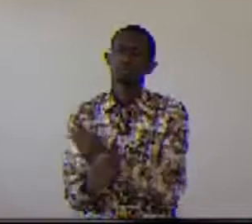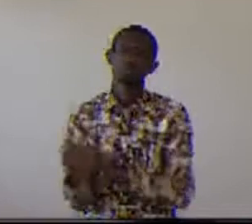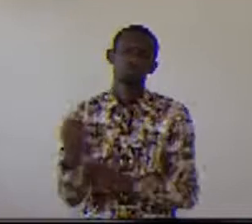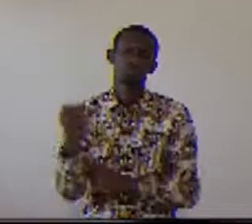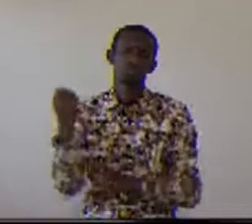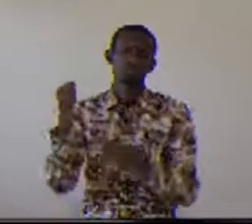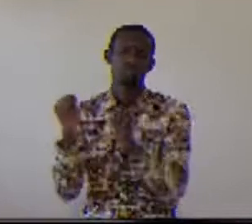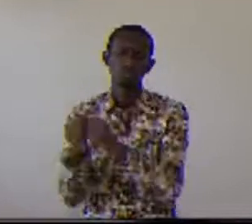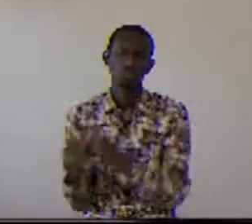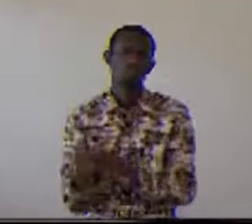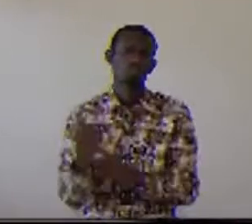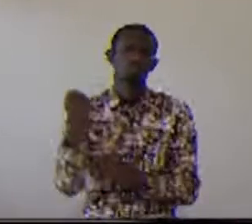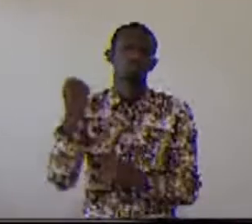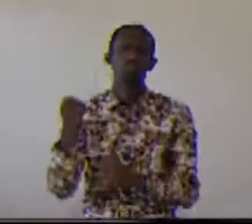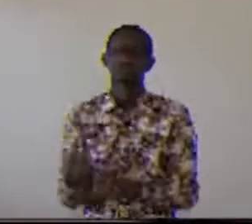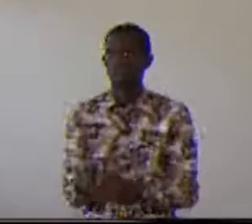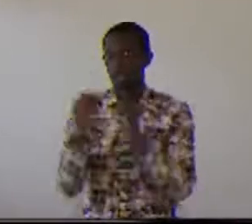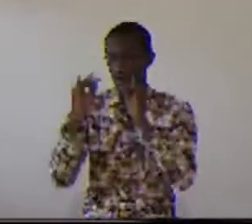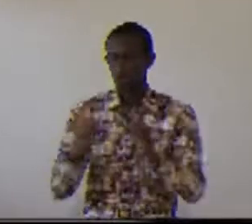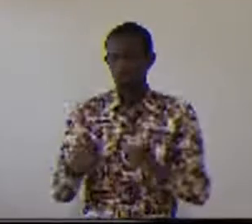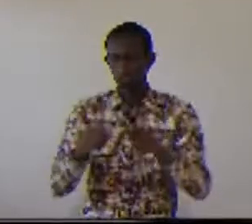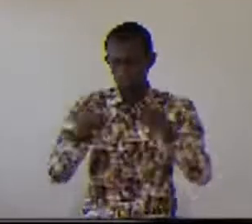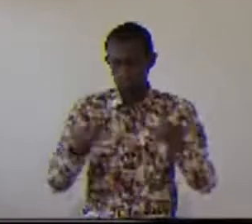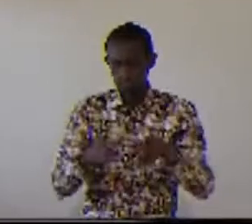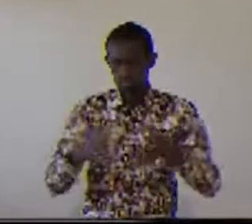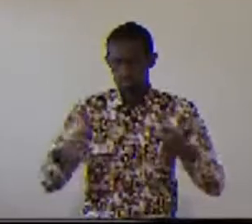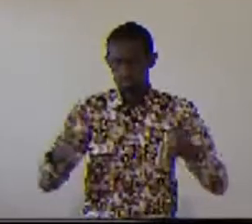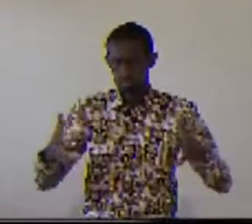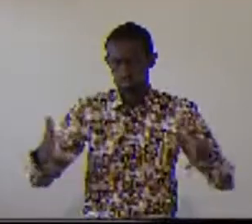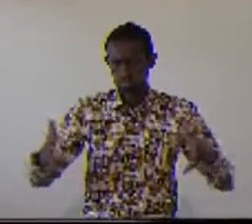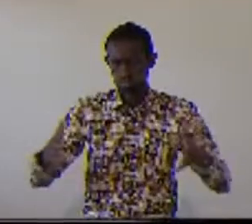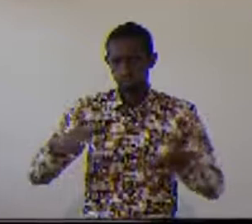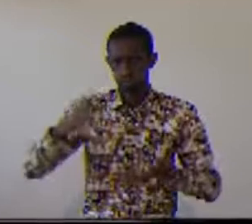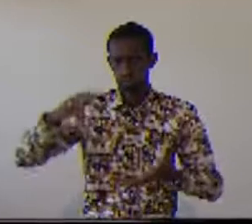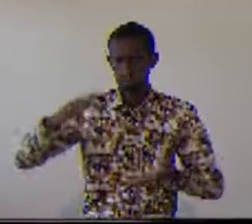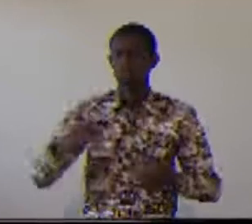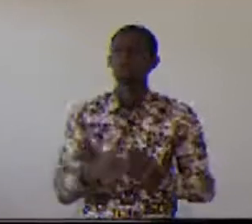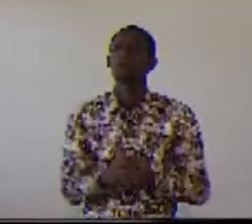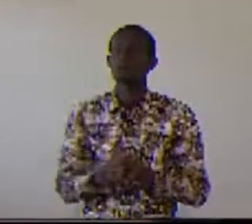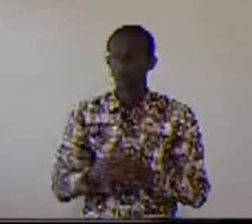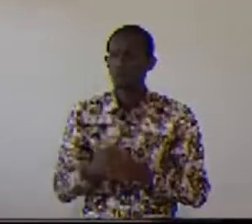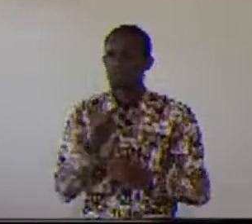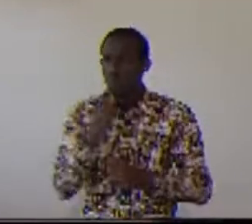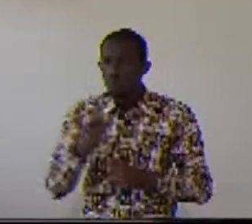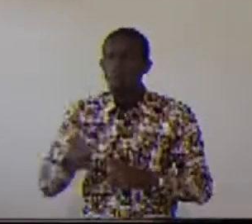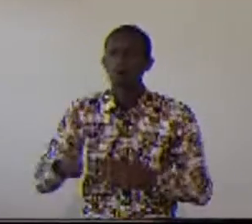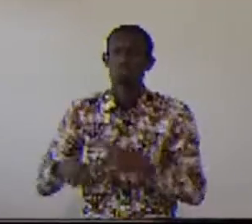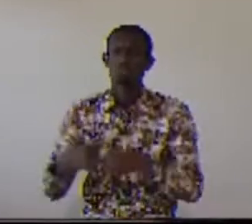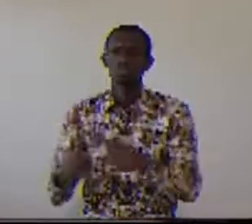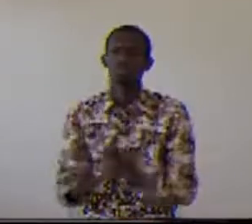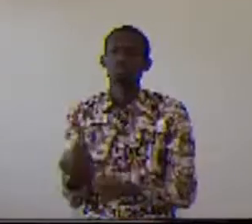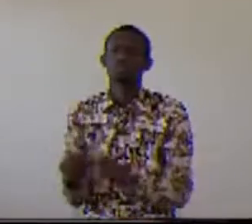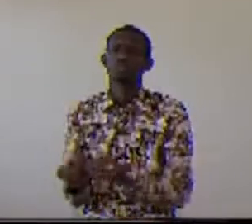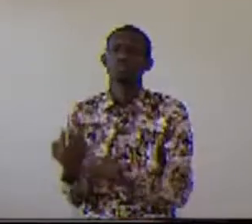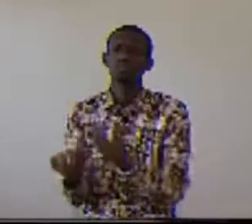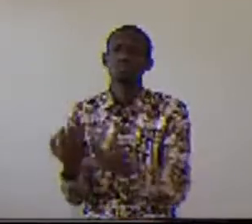size increases of the molecule, then we get stronger and stronger intermolecular forces, the